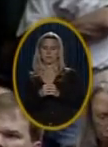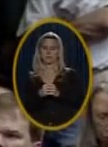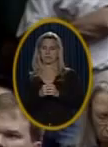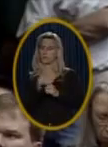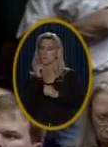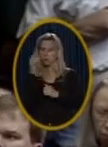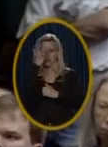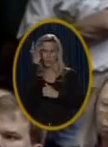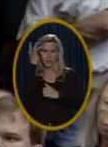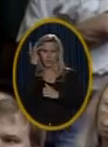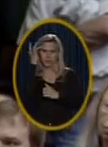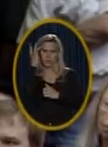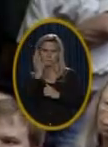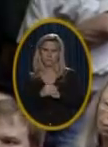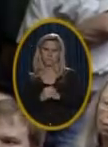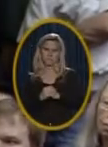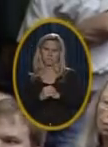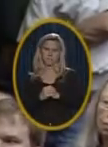Don't lose that focus.